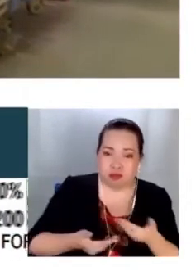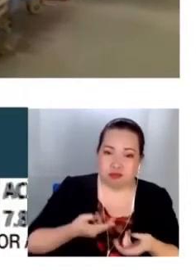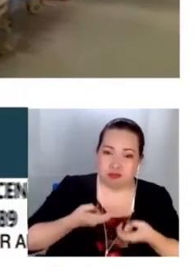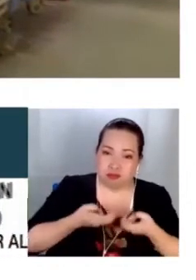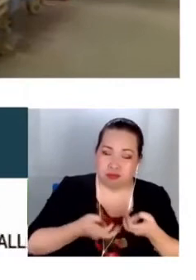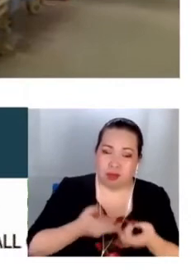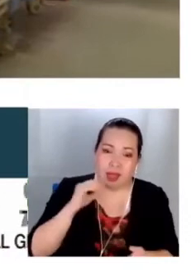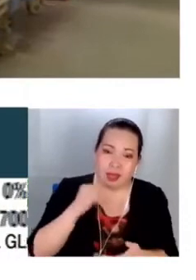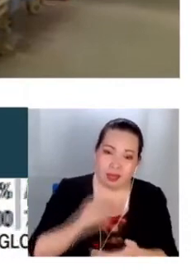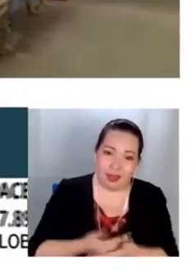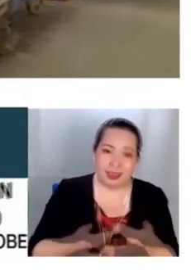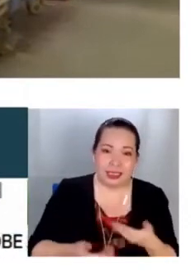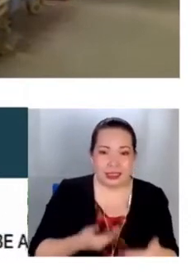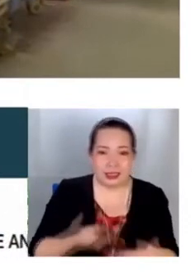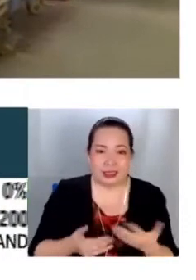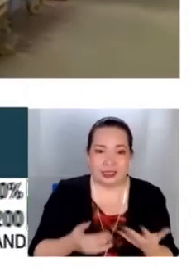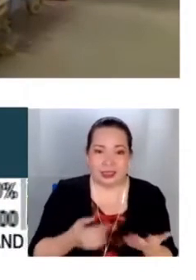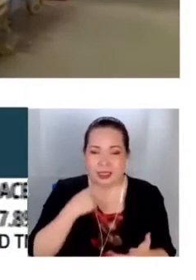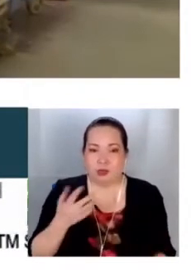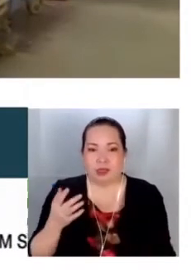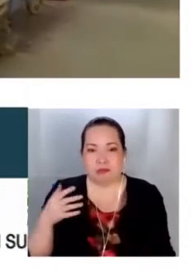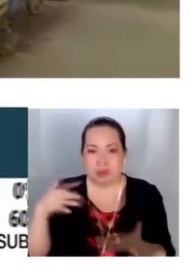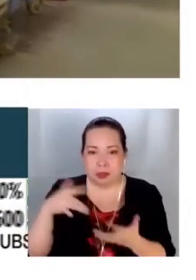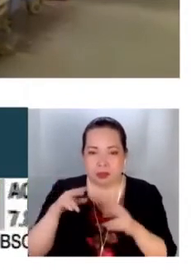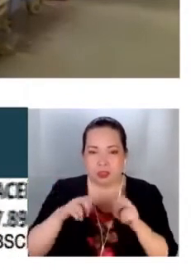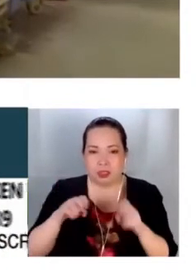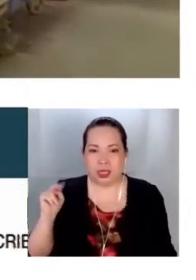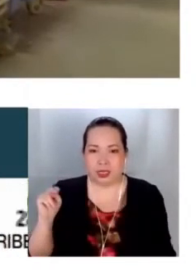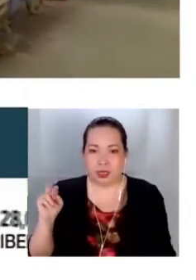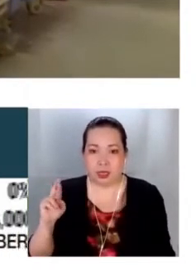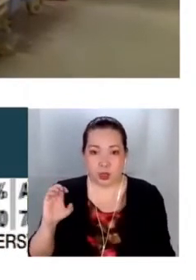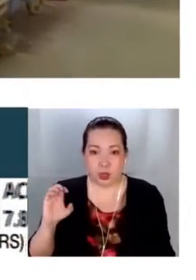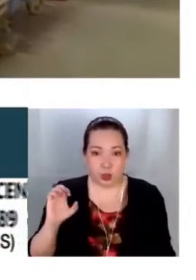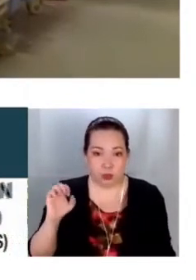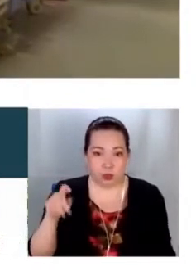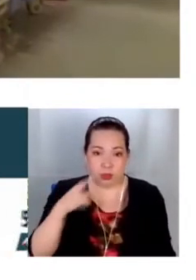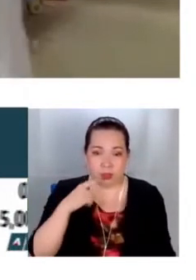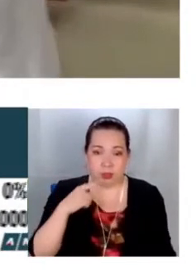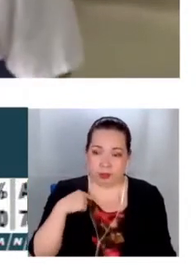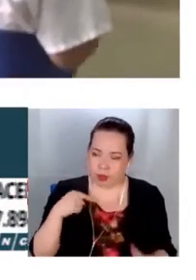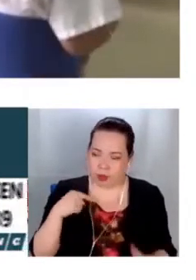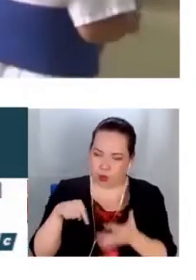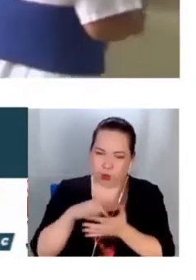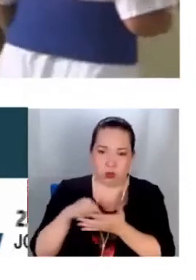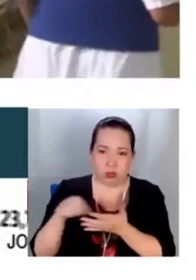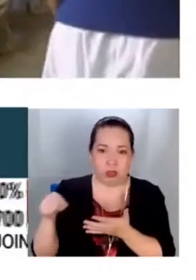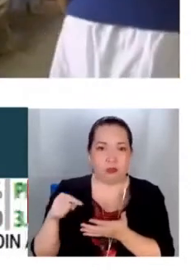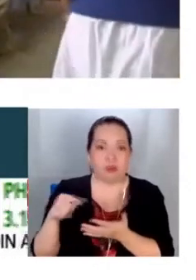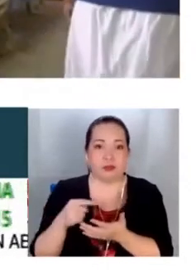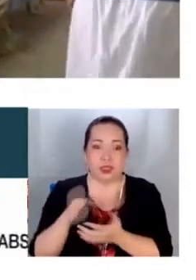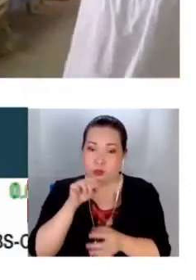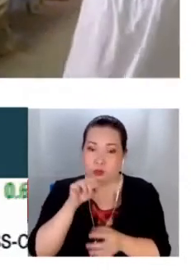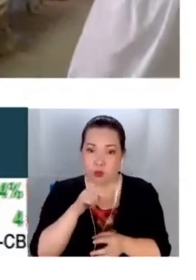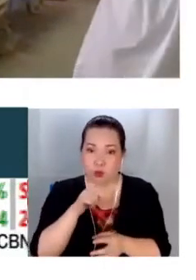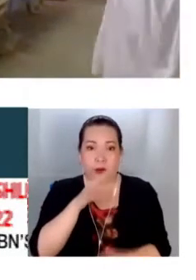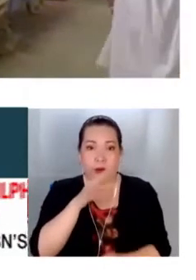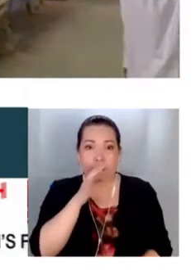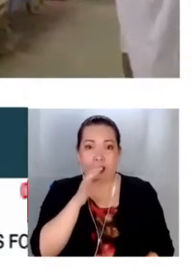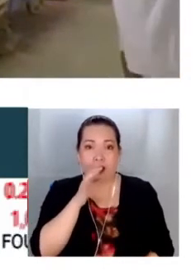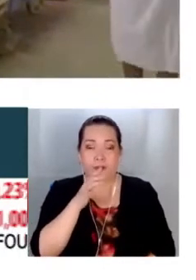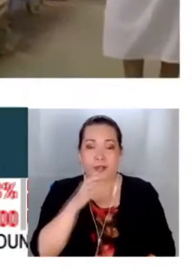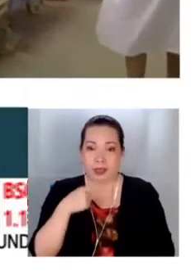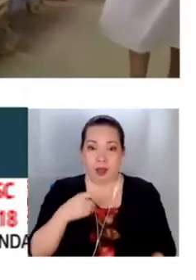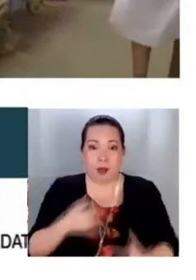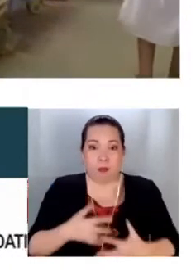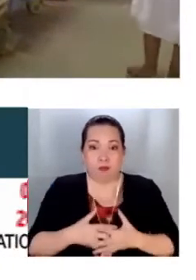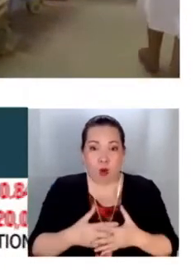there was a study that NRCP came up with just this week, which says that if you're a mother who's had a baby and then you